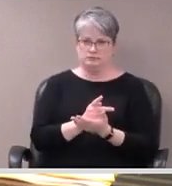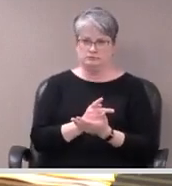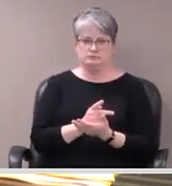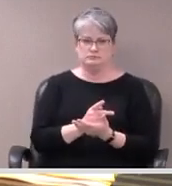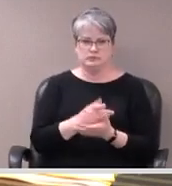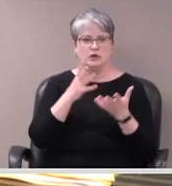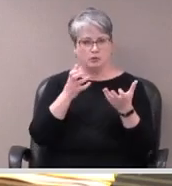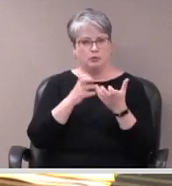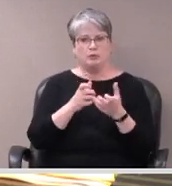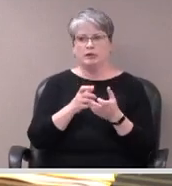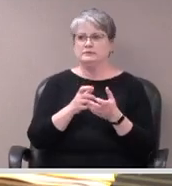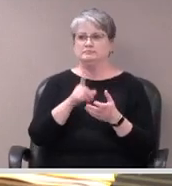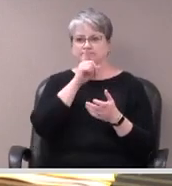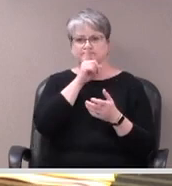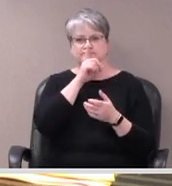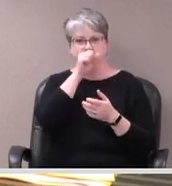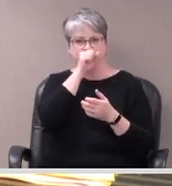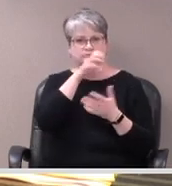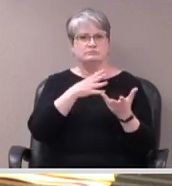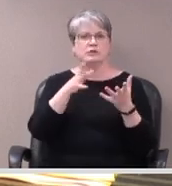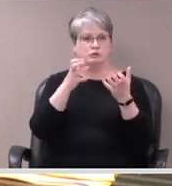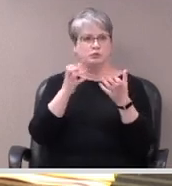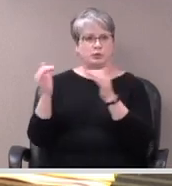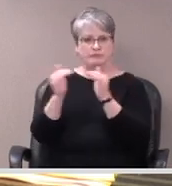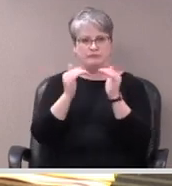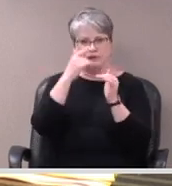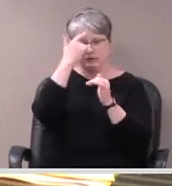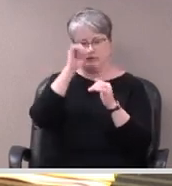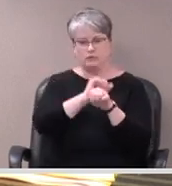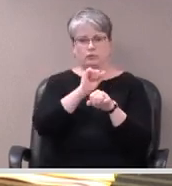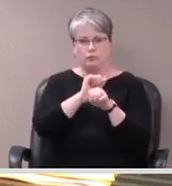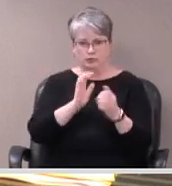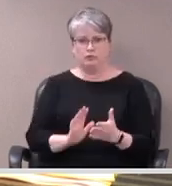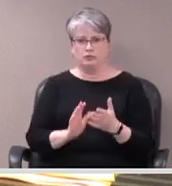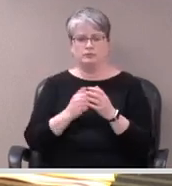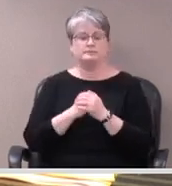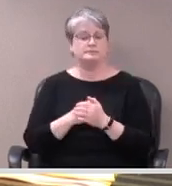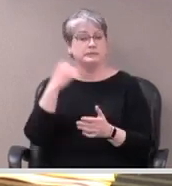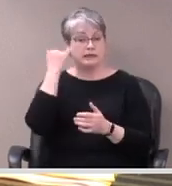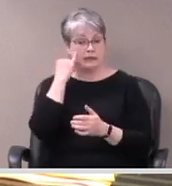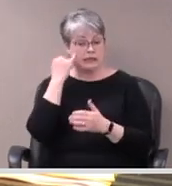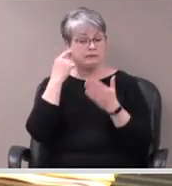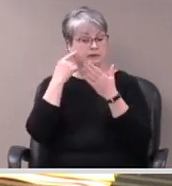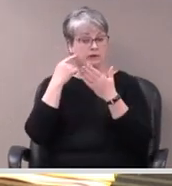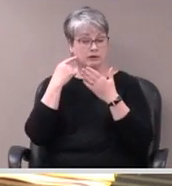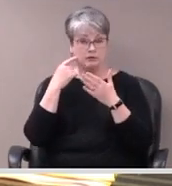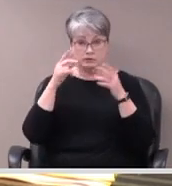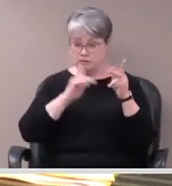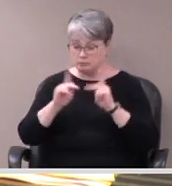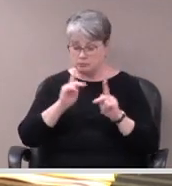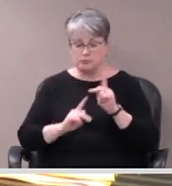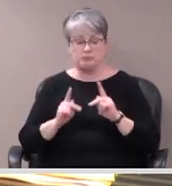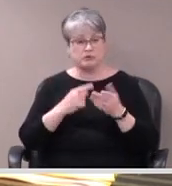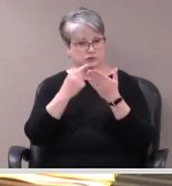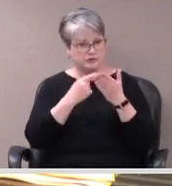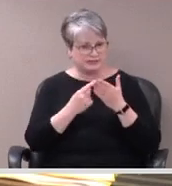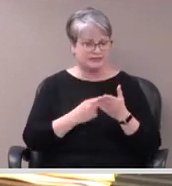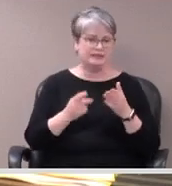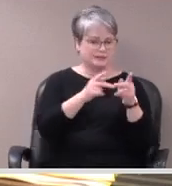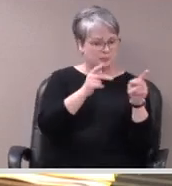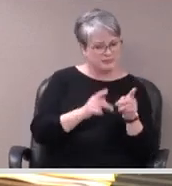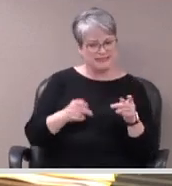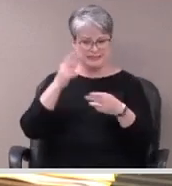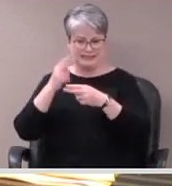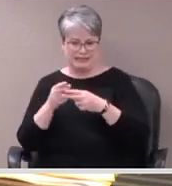to ensure confidentiality and fairness for the employee. If a person discusses a district employee by name or position in